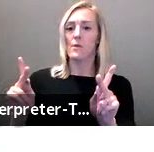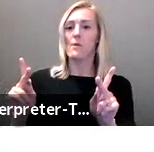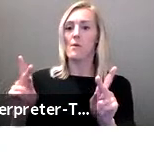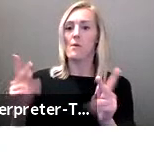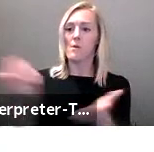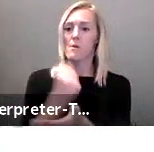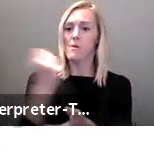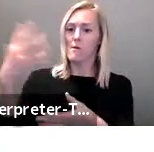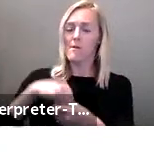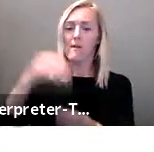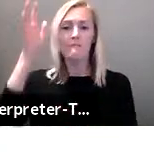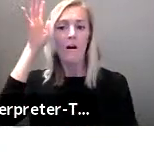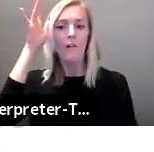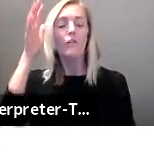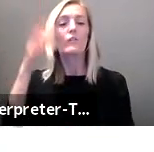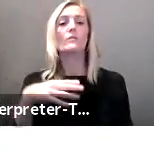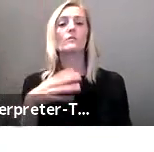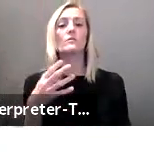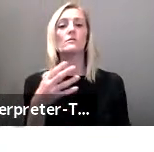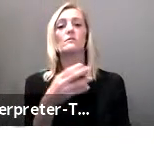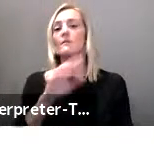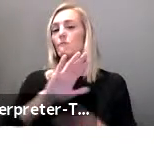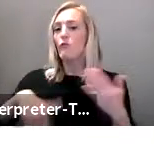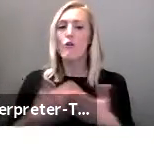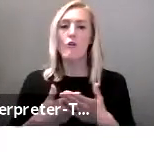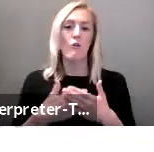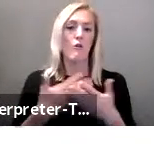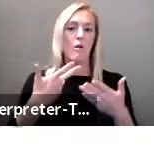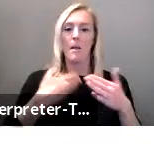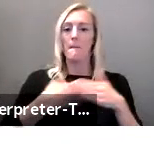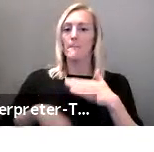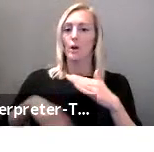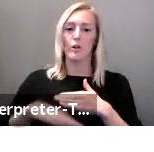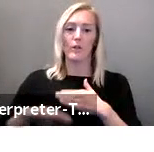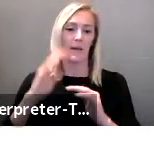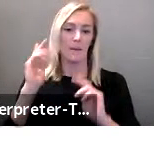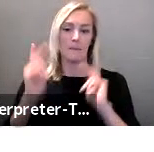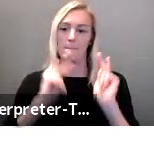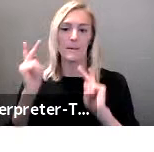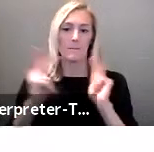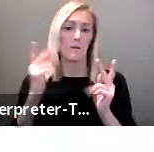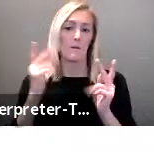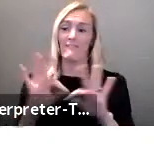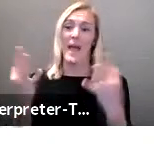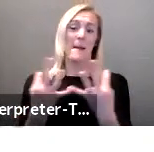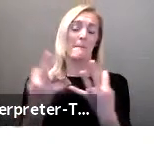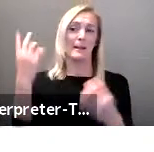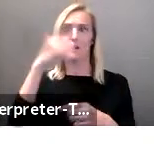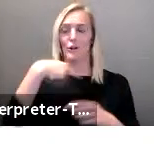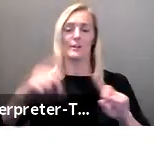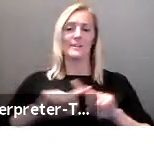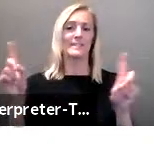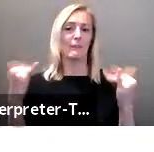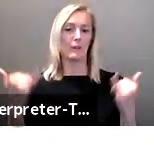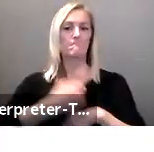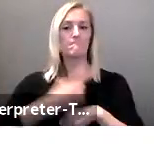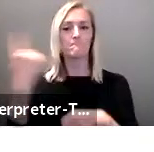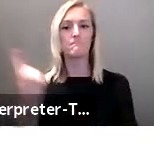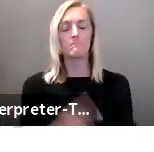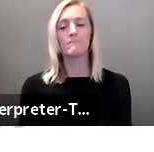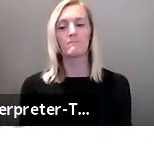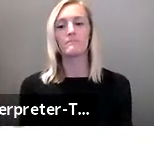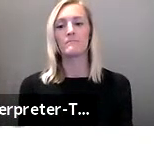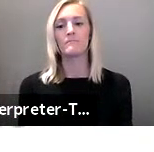fathers in this and also to involve all birthing persons because families are quite different these days. And also